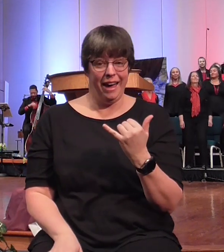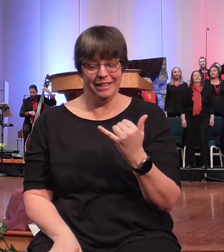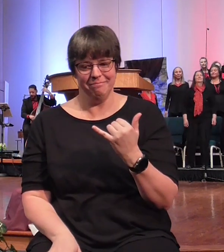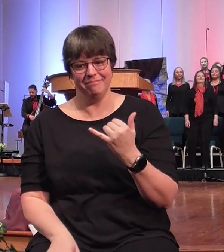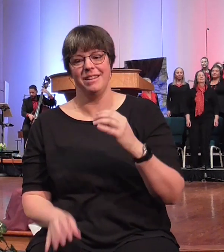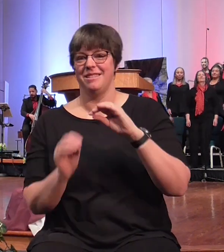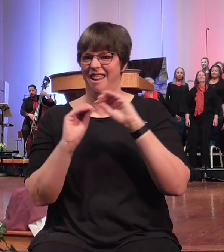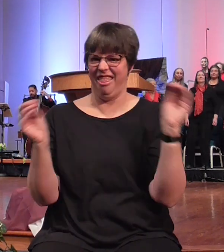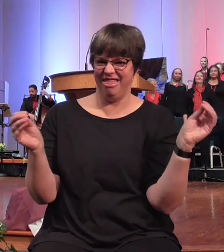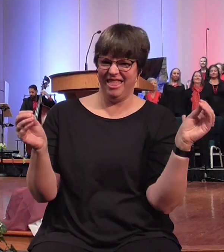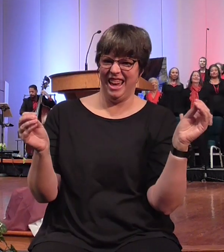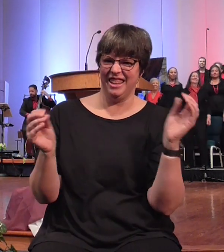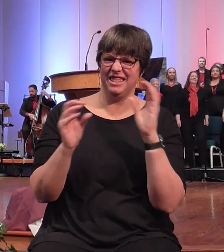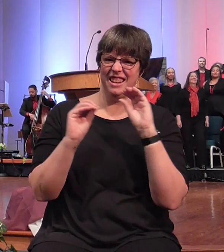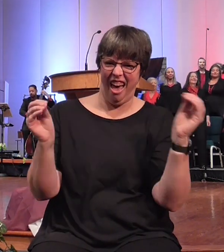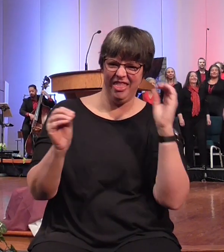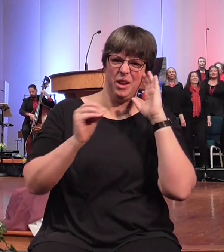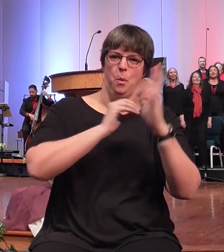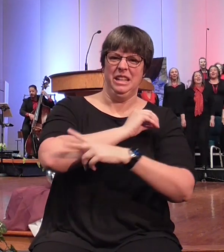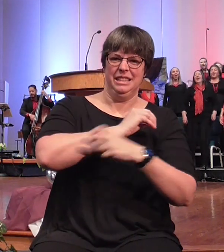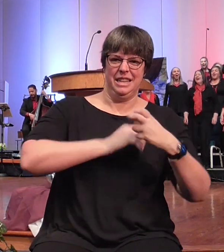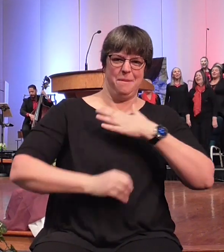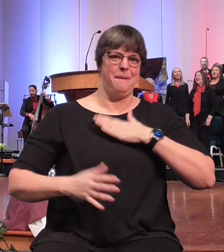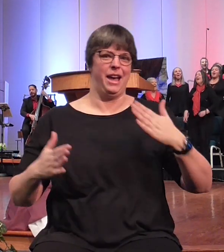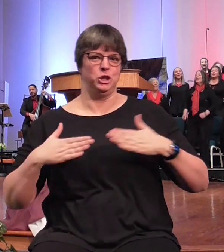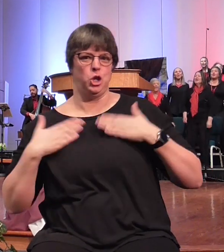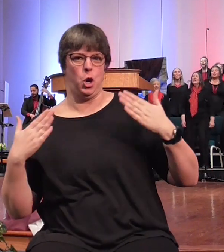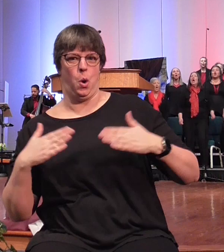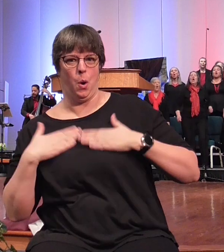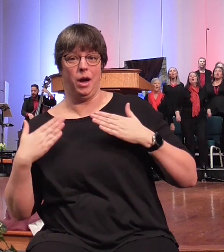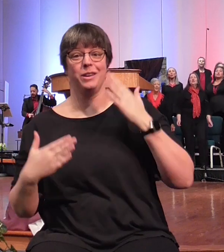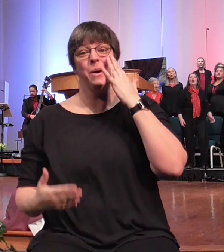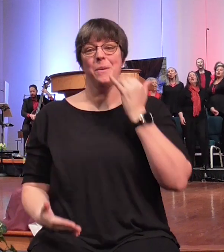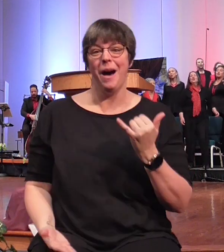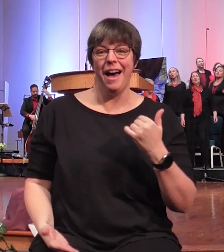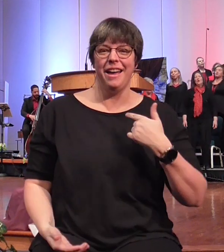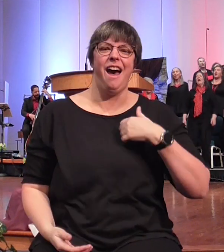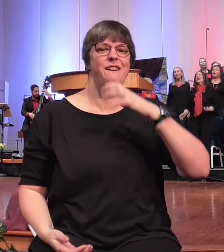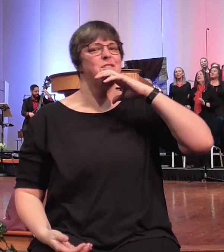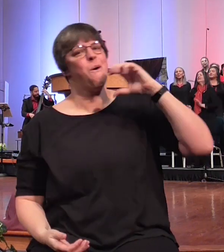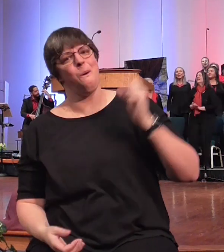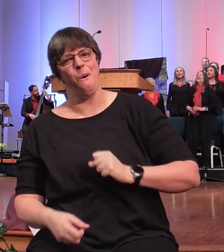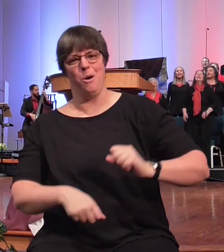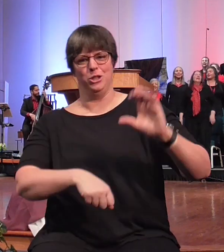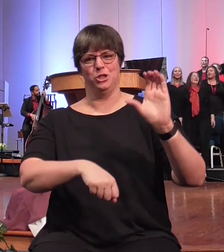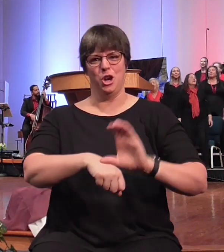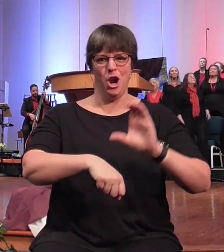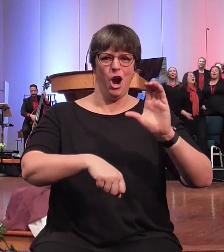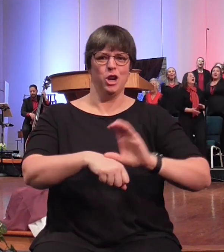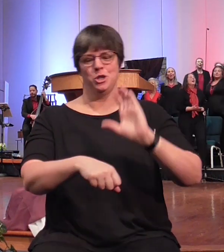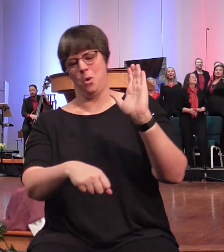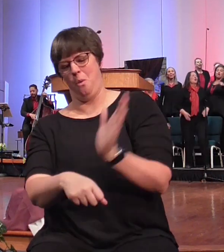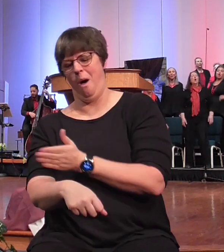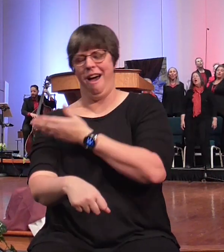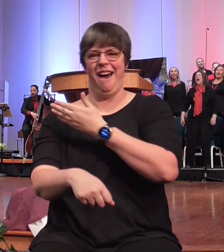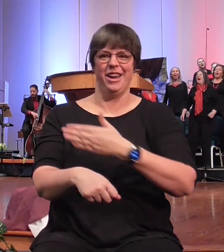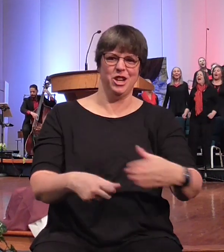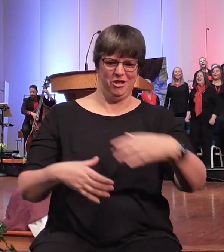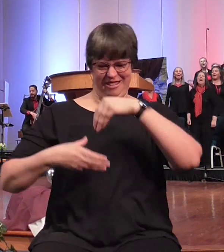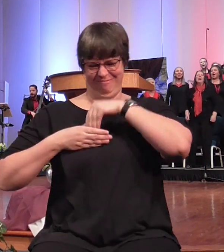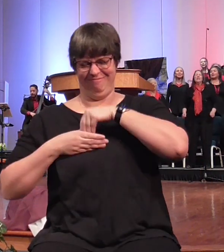ain't nothing gonna steal my joy. I got an old church choir singing in